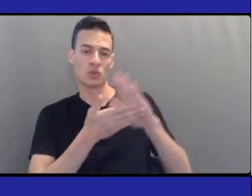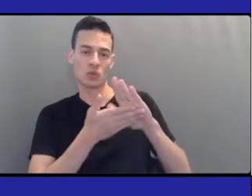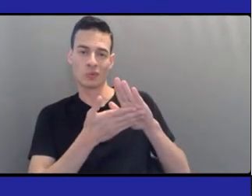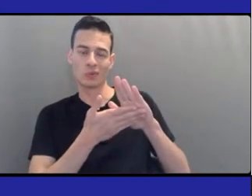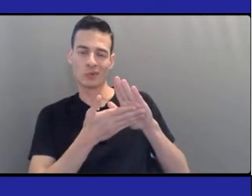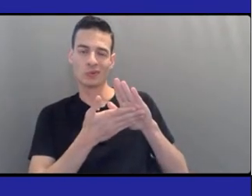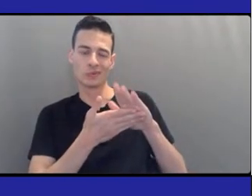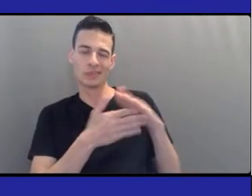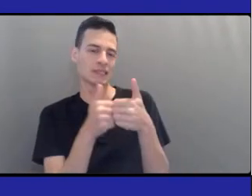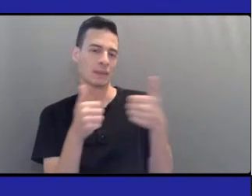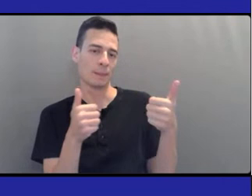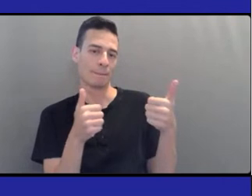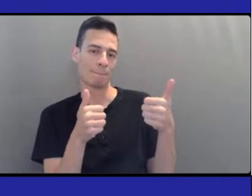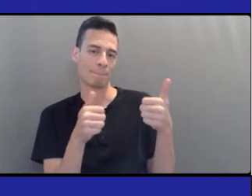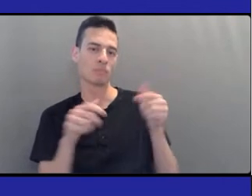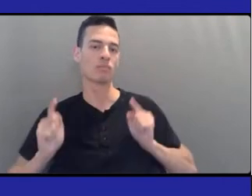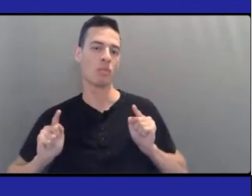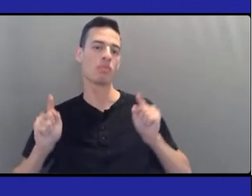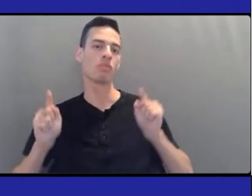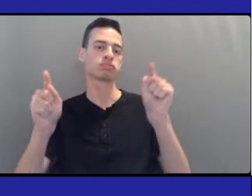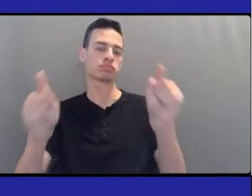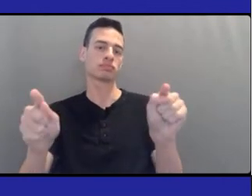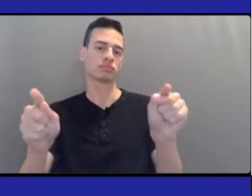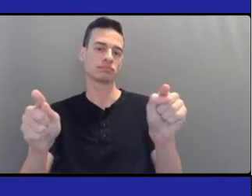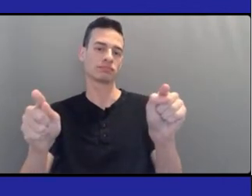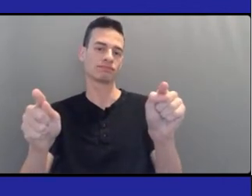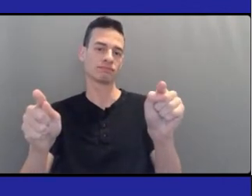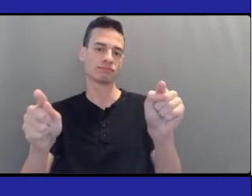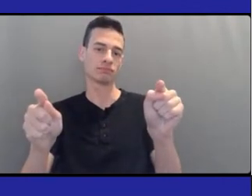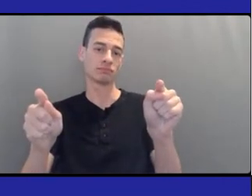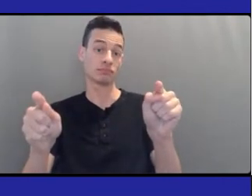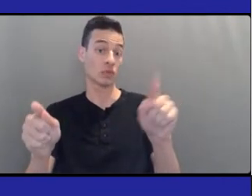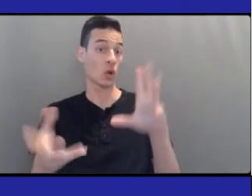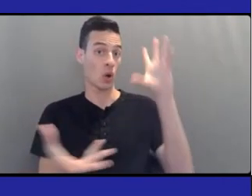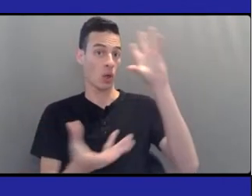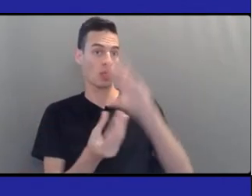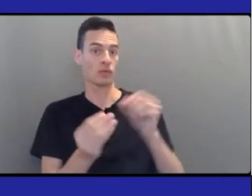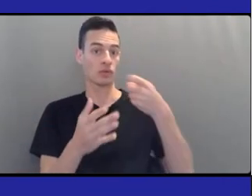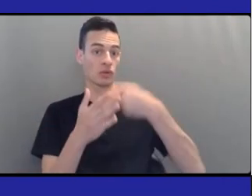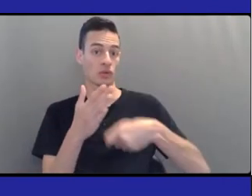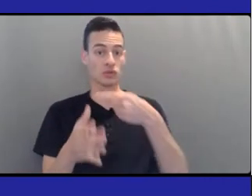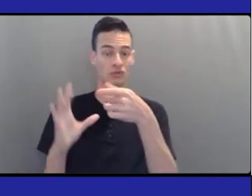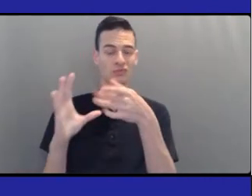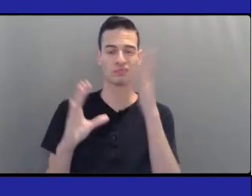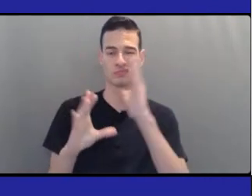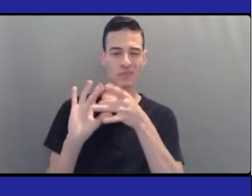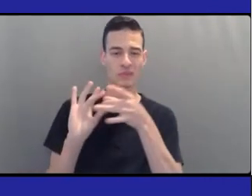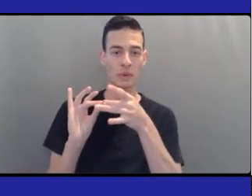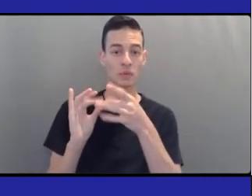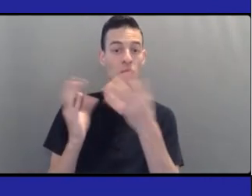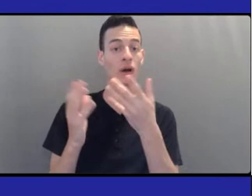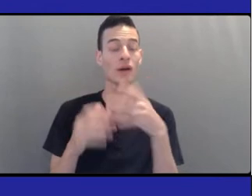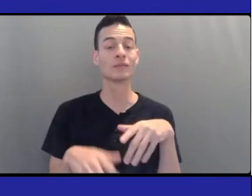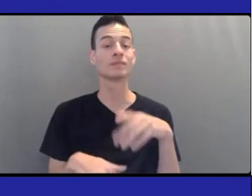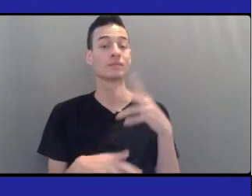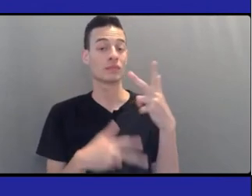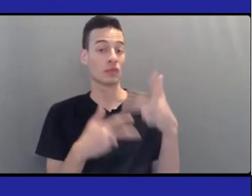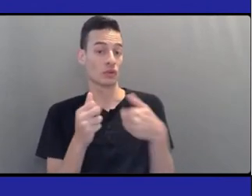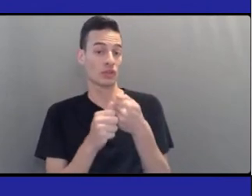will run concurrently. The total cost, as you stated, for the 3 years is a cost not to